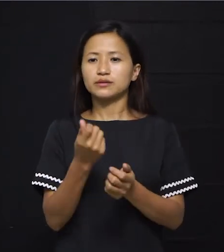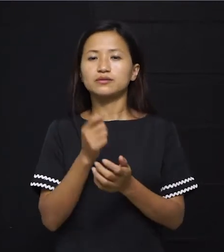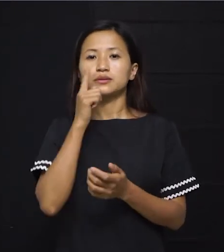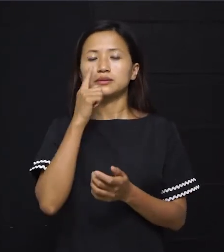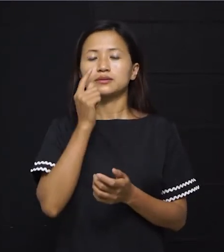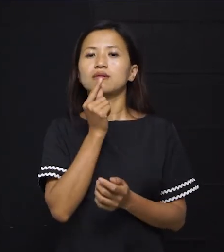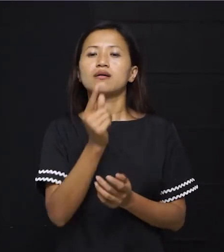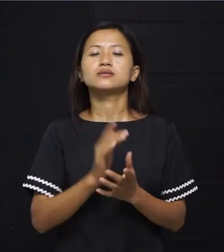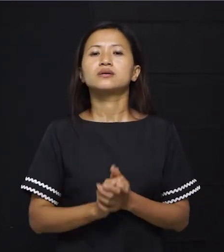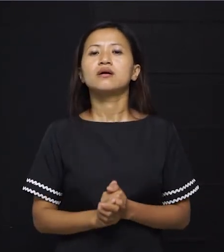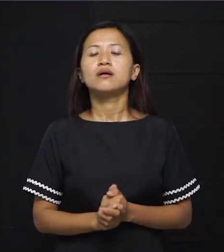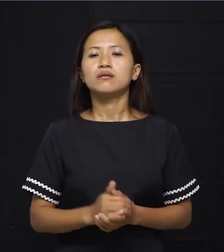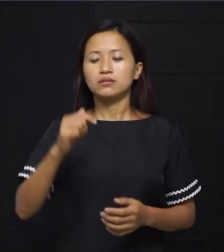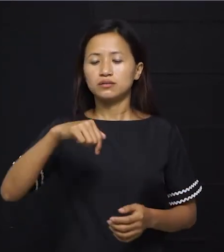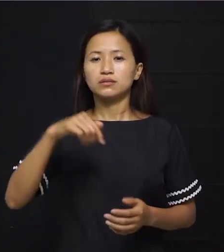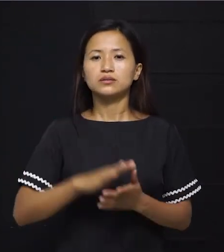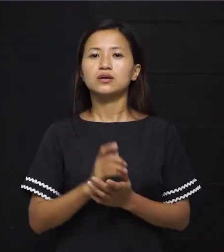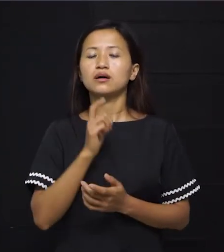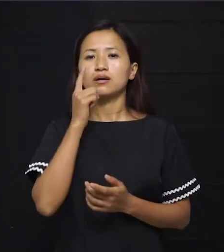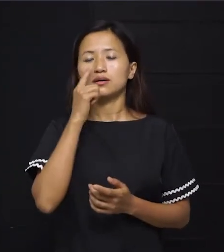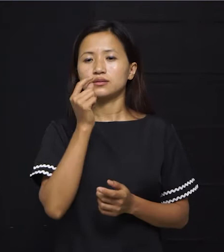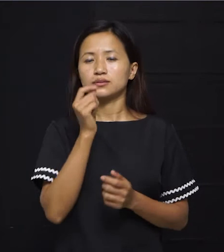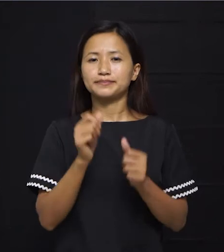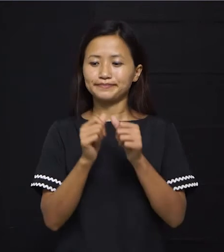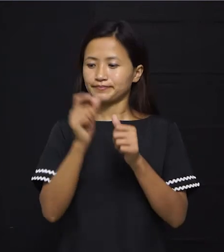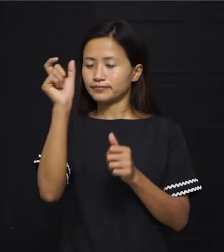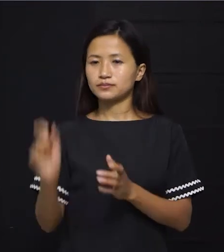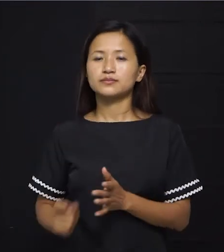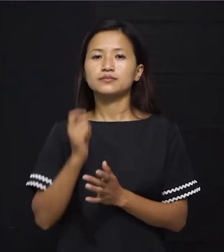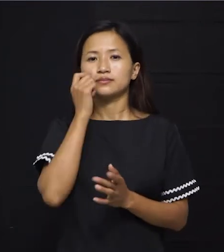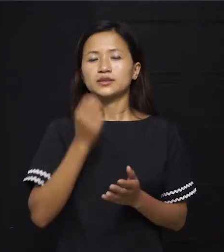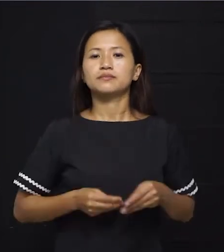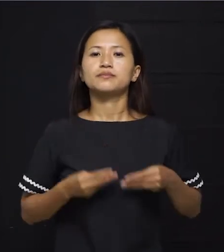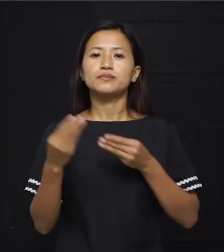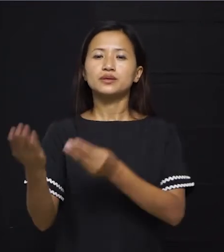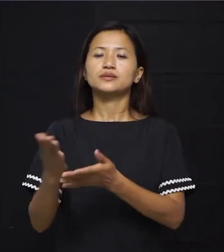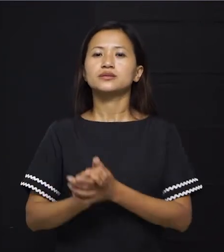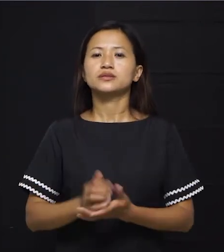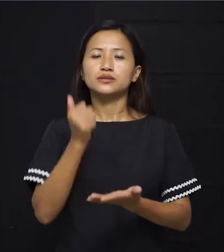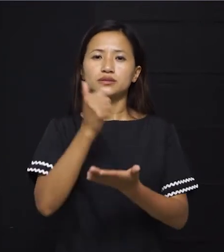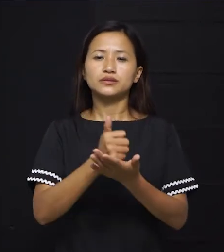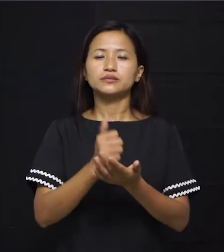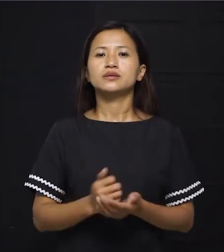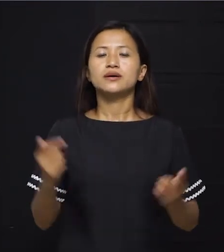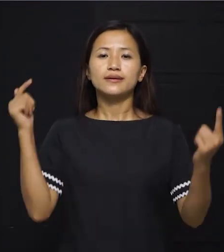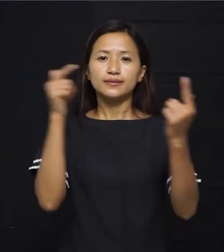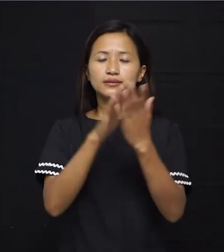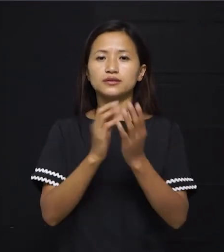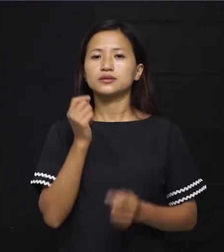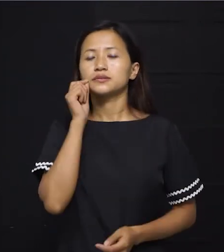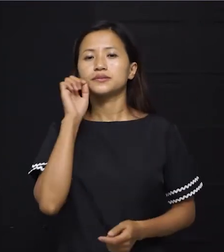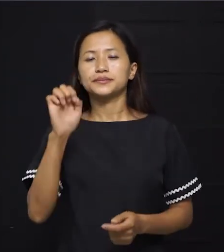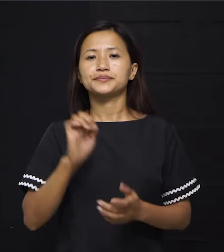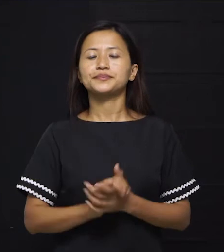what had happened to him. Now Algu thought that his friend was going to pass a judgment against him. Now he is